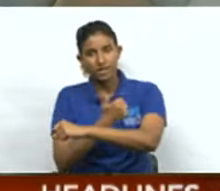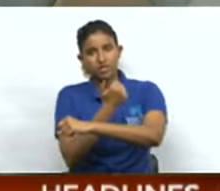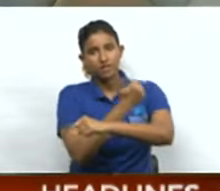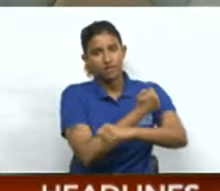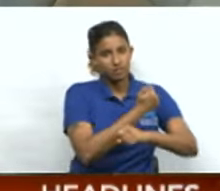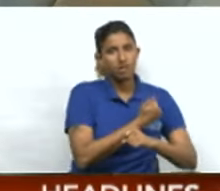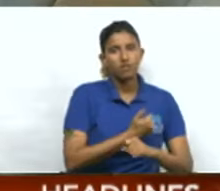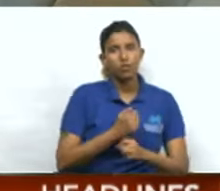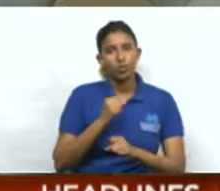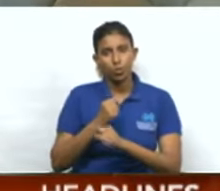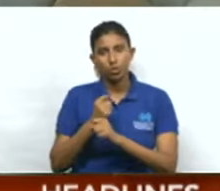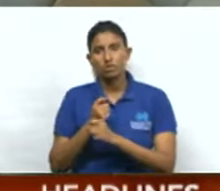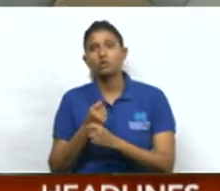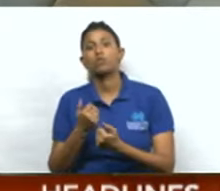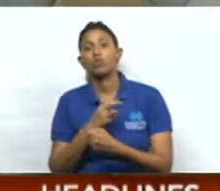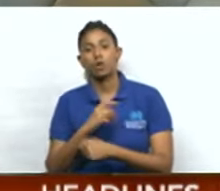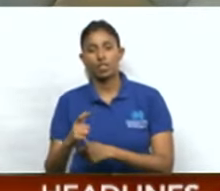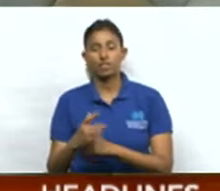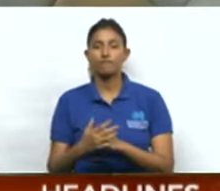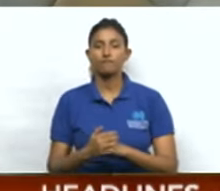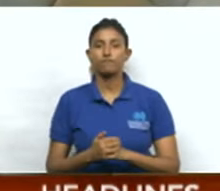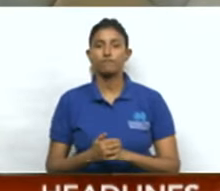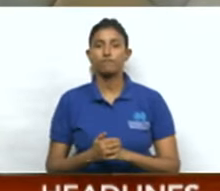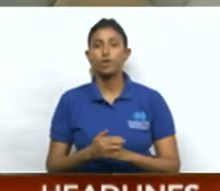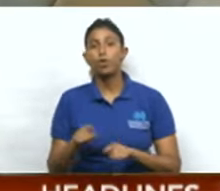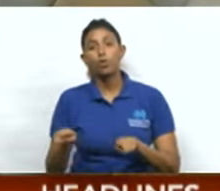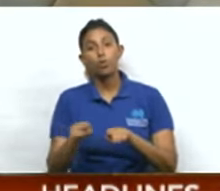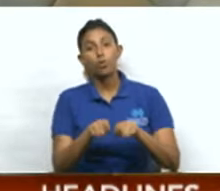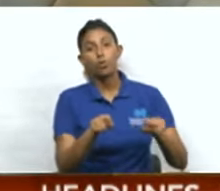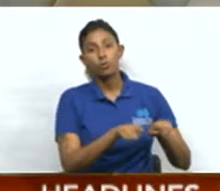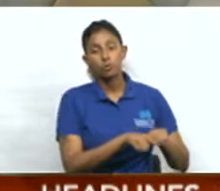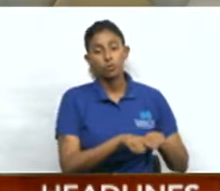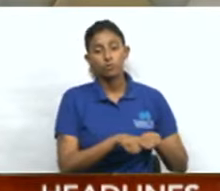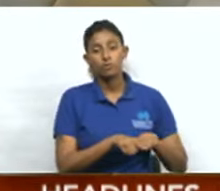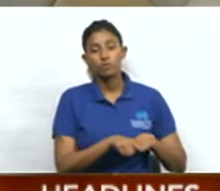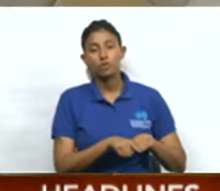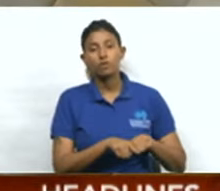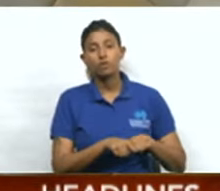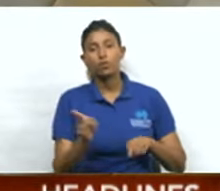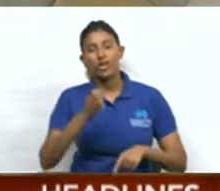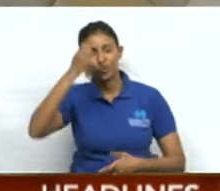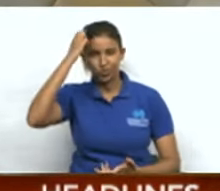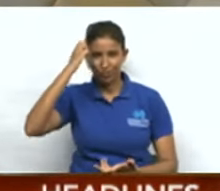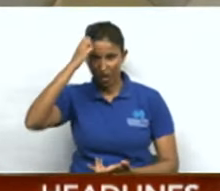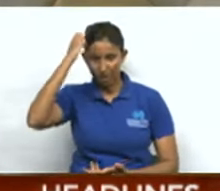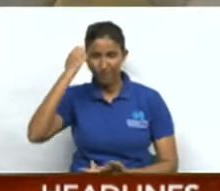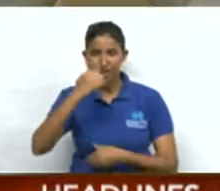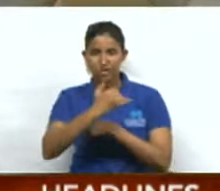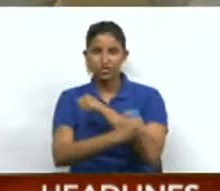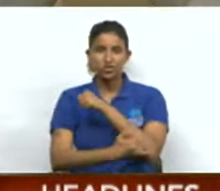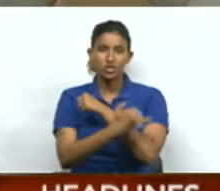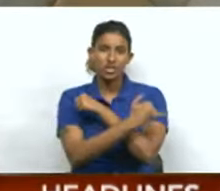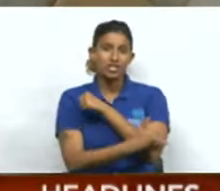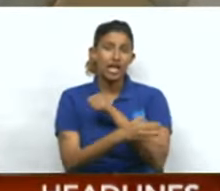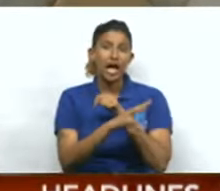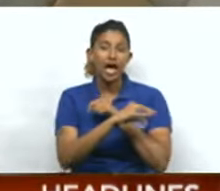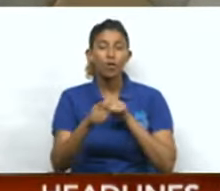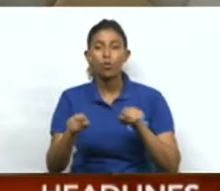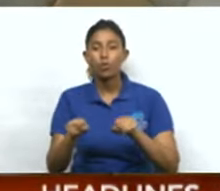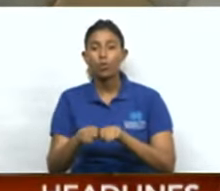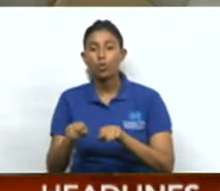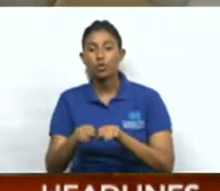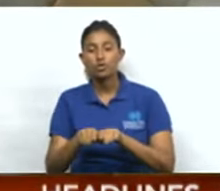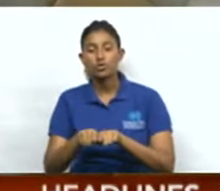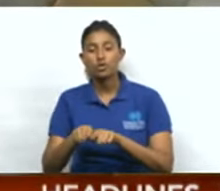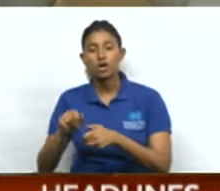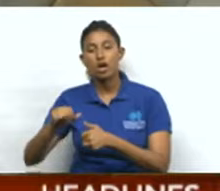geographical settings such as US and also in European countries and also in other